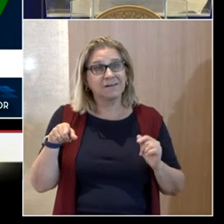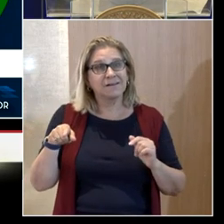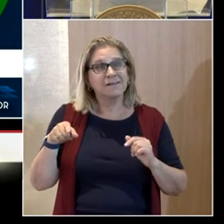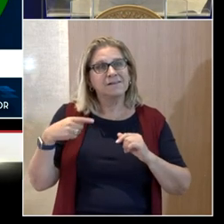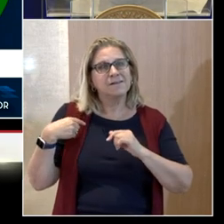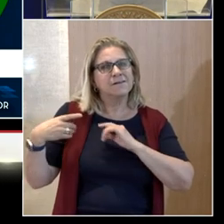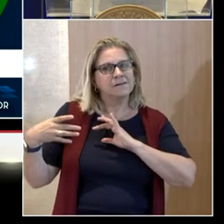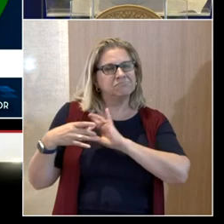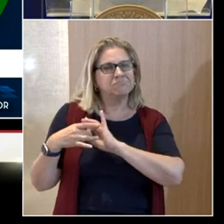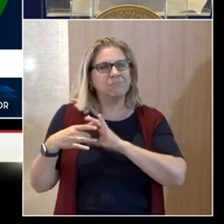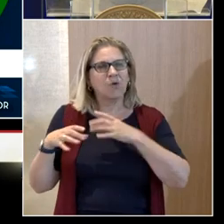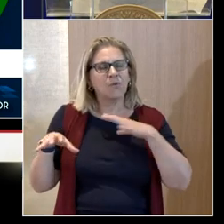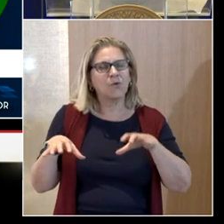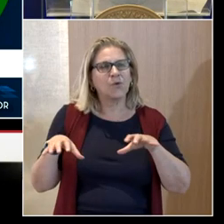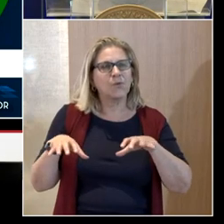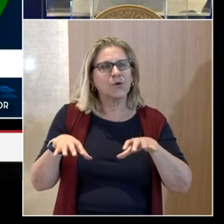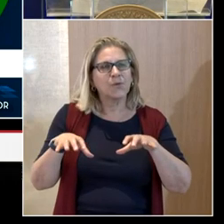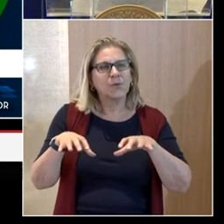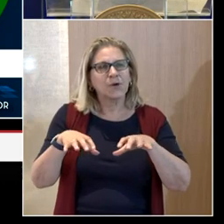a vibrant downtown.